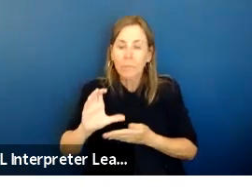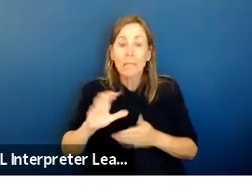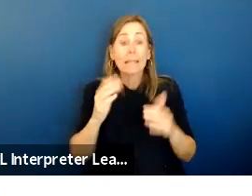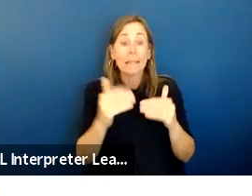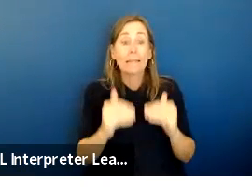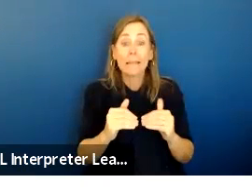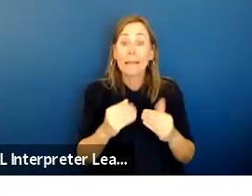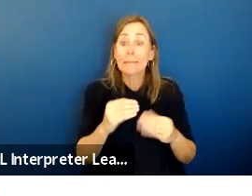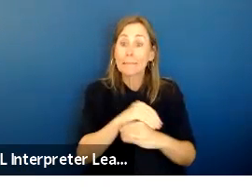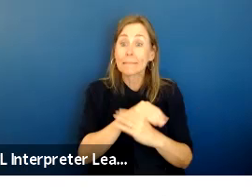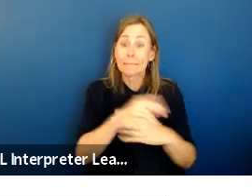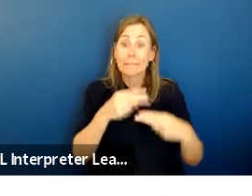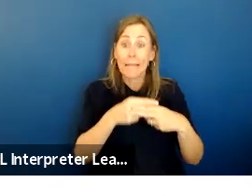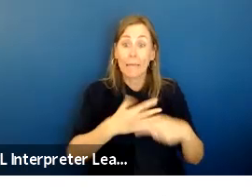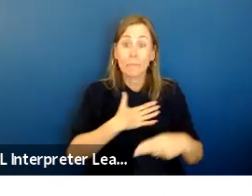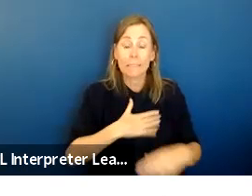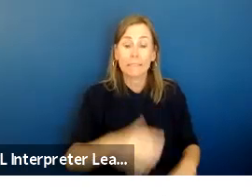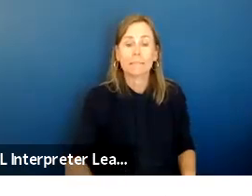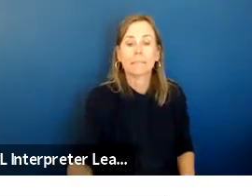please.